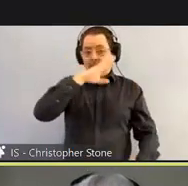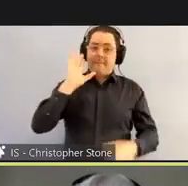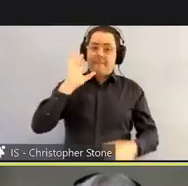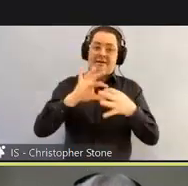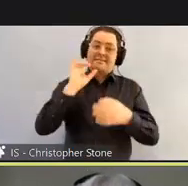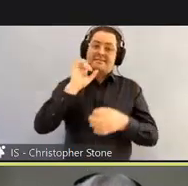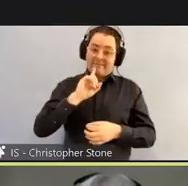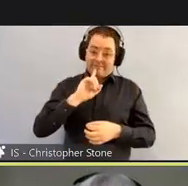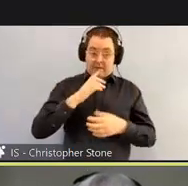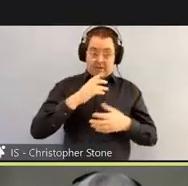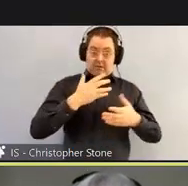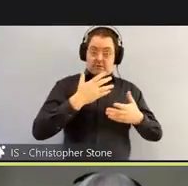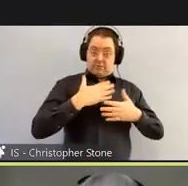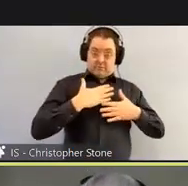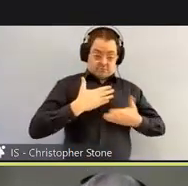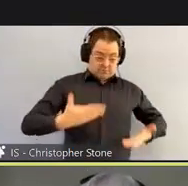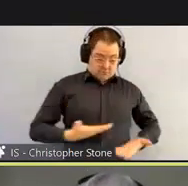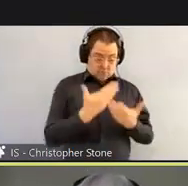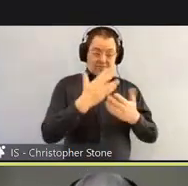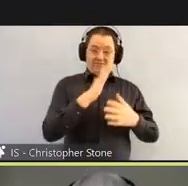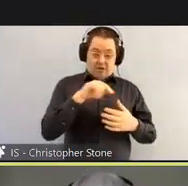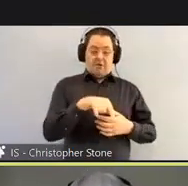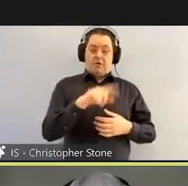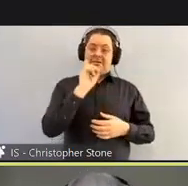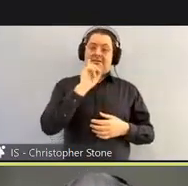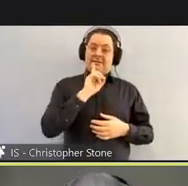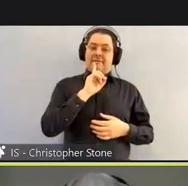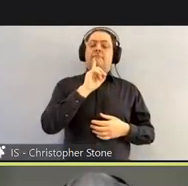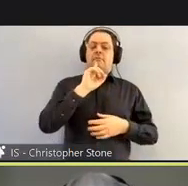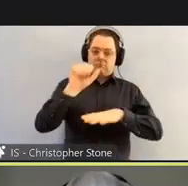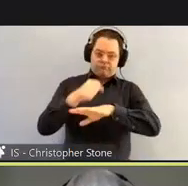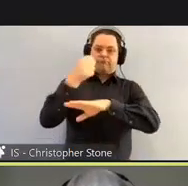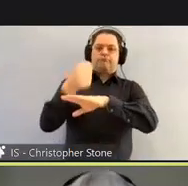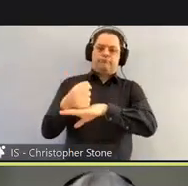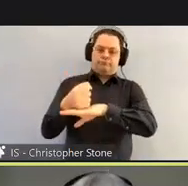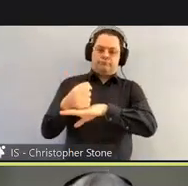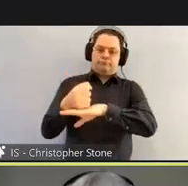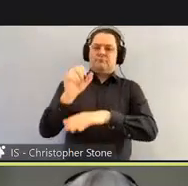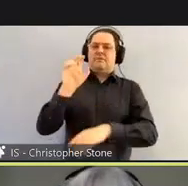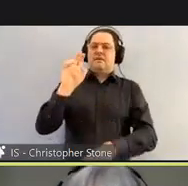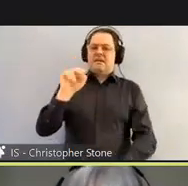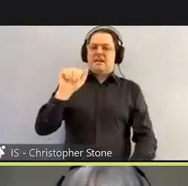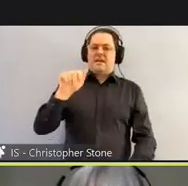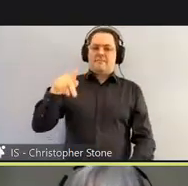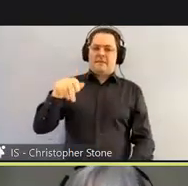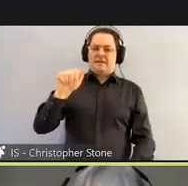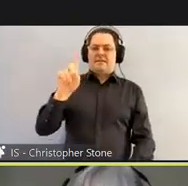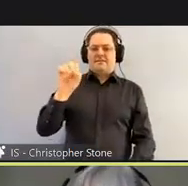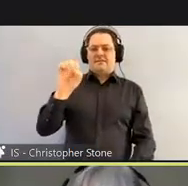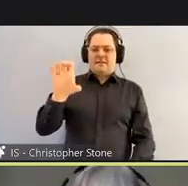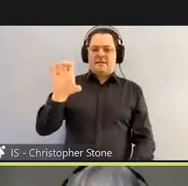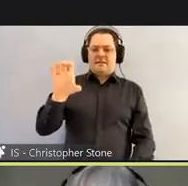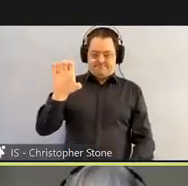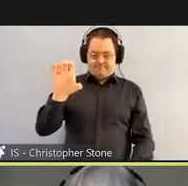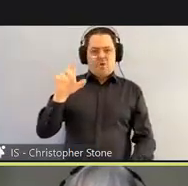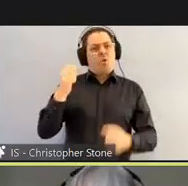deaf. And she is a fierce advocate for the deaf community, and she's going to now